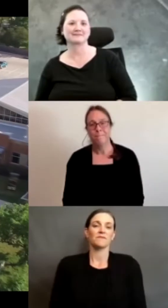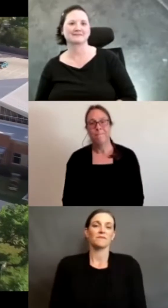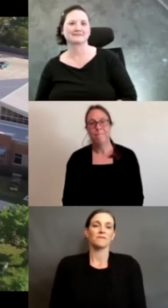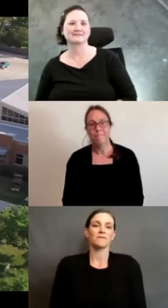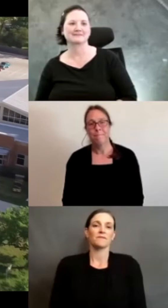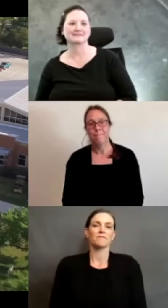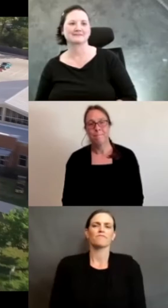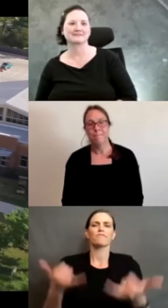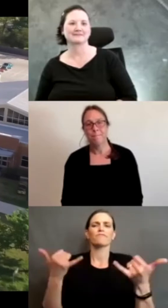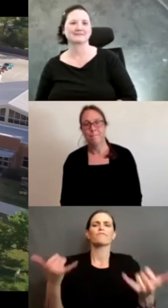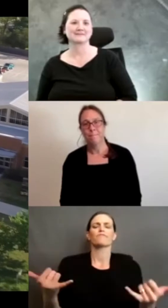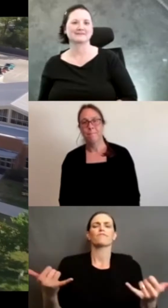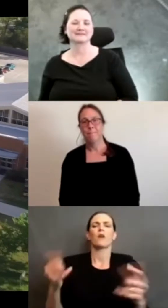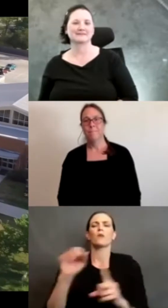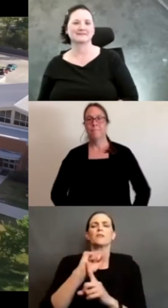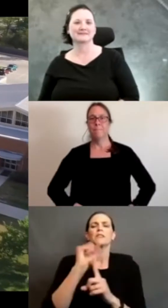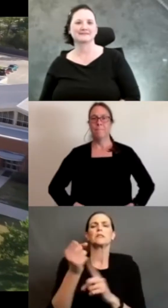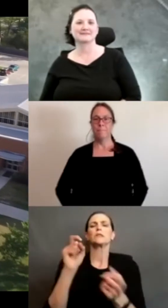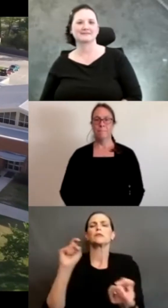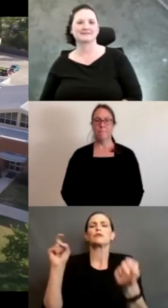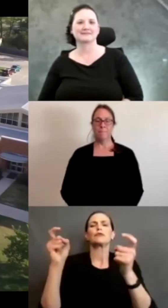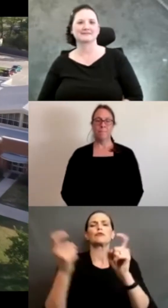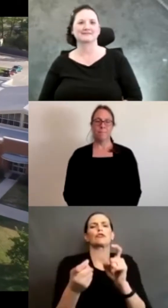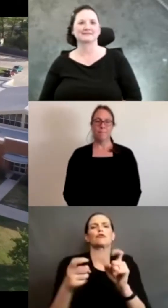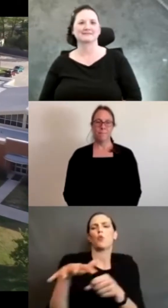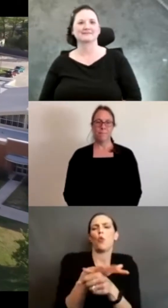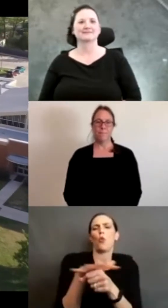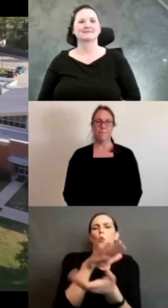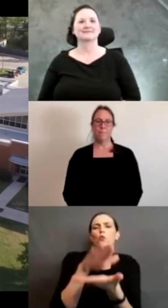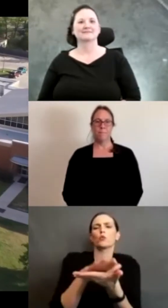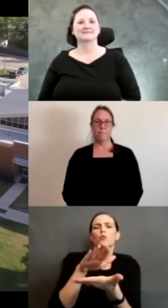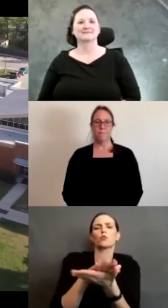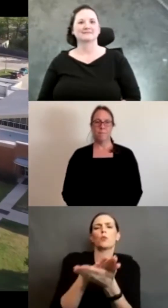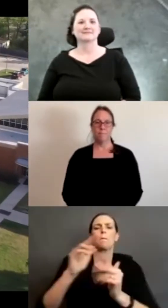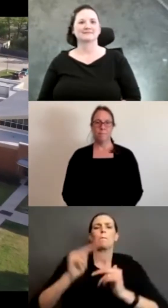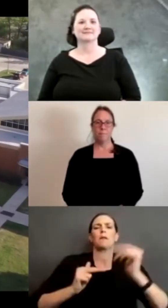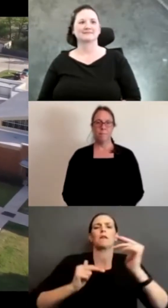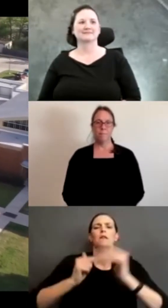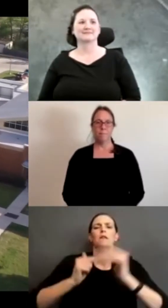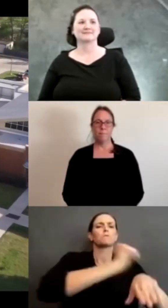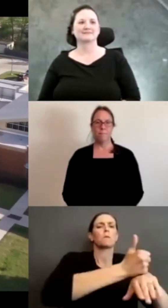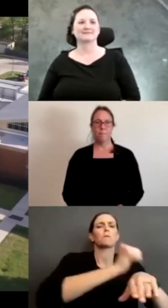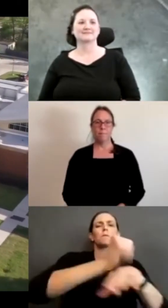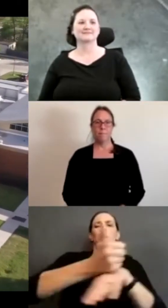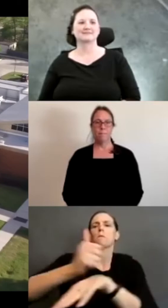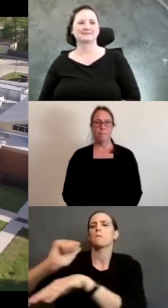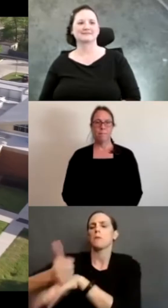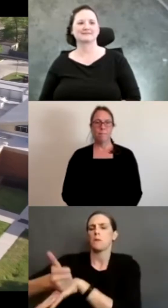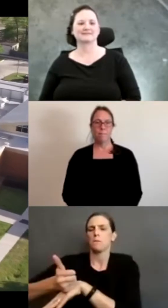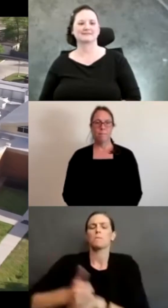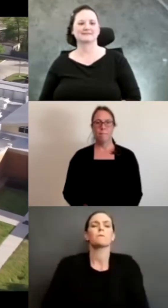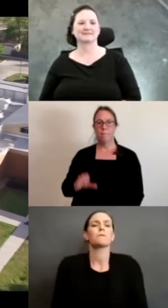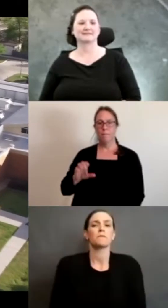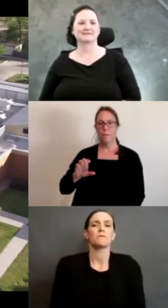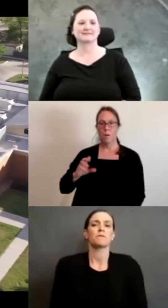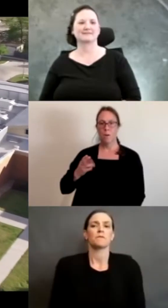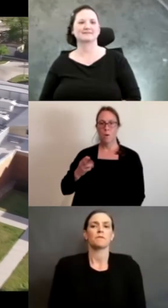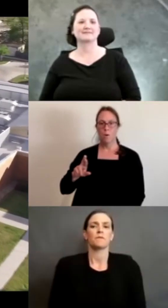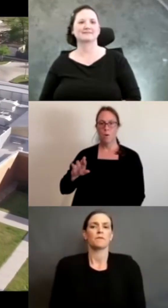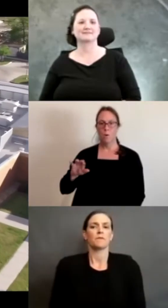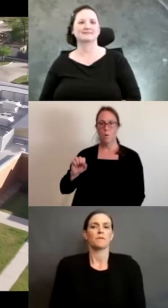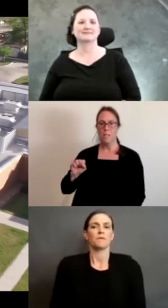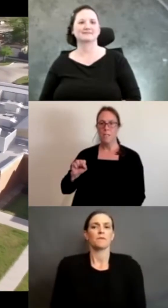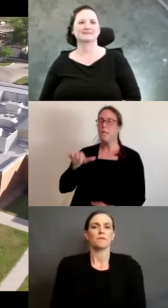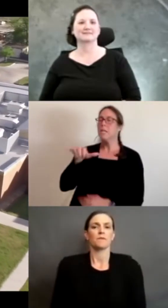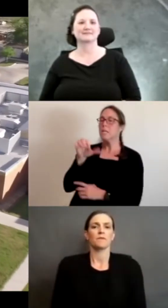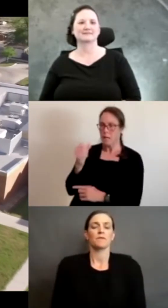Cut to the local school, a group of stately brick buildings. Yes, ma'am, we've made multiple checks. We